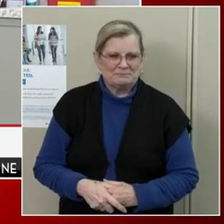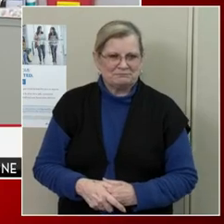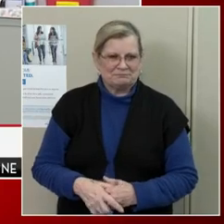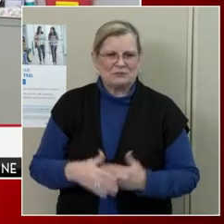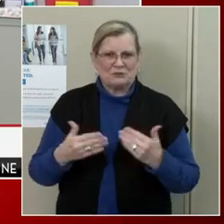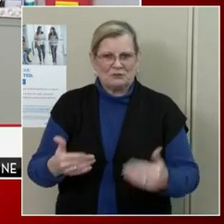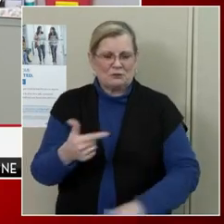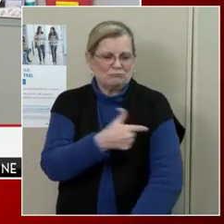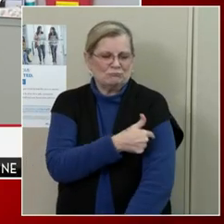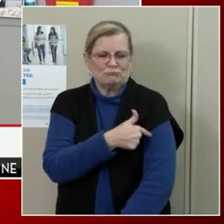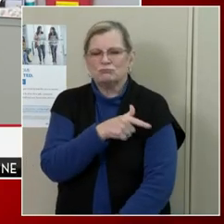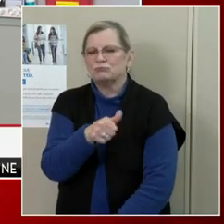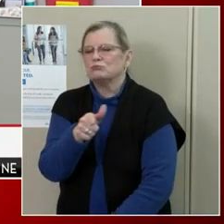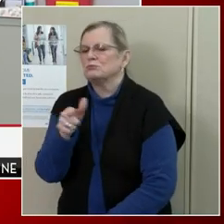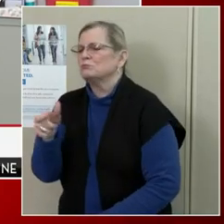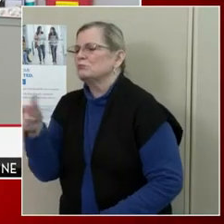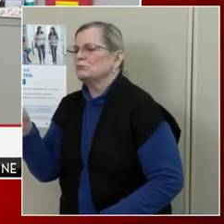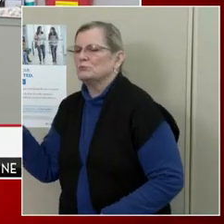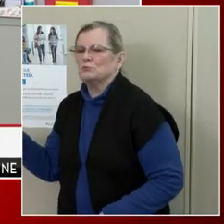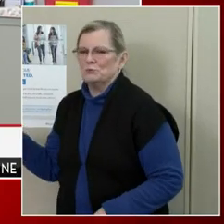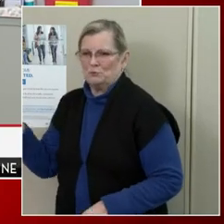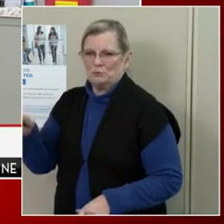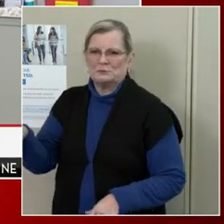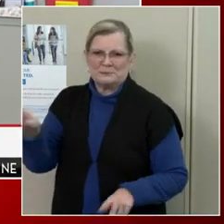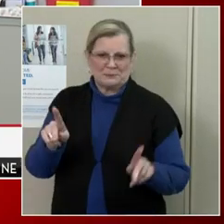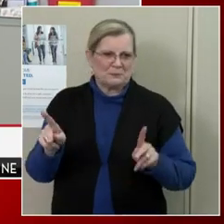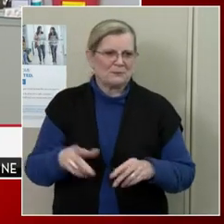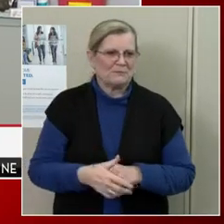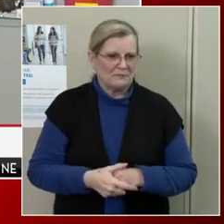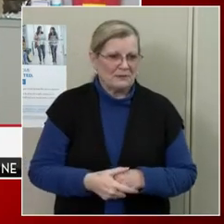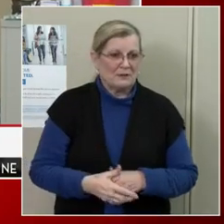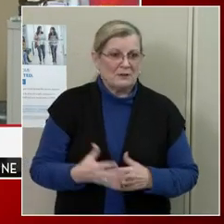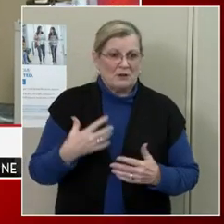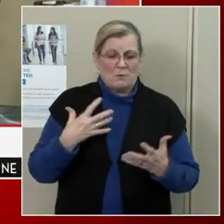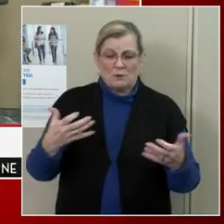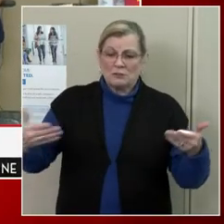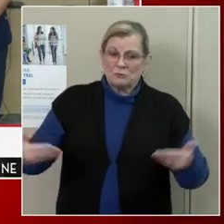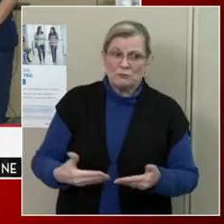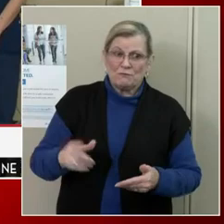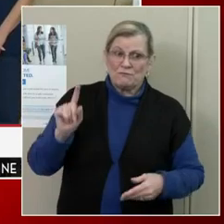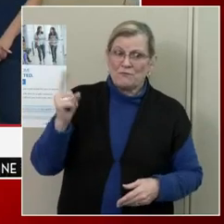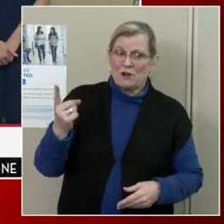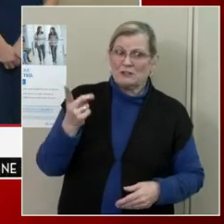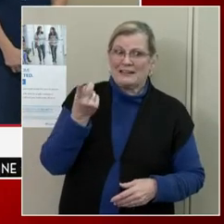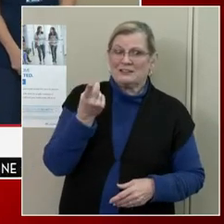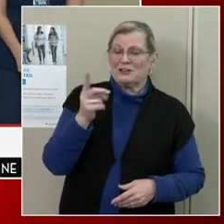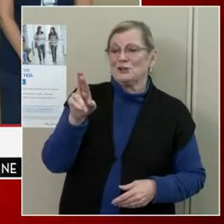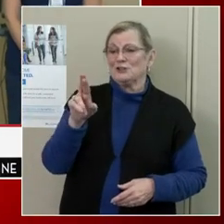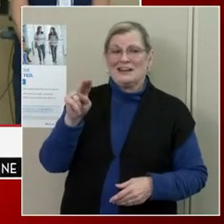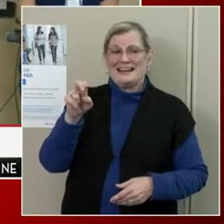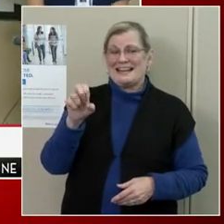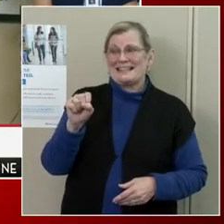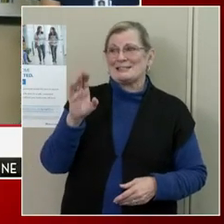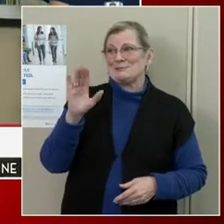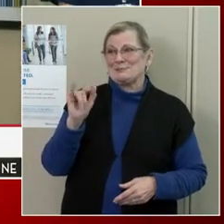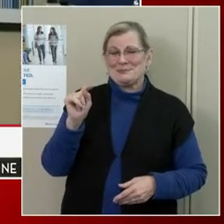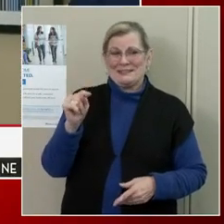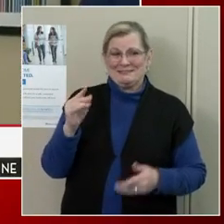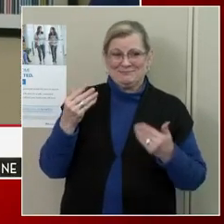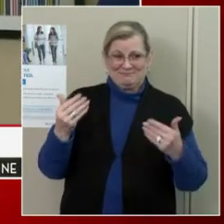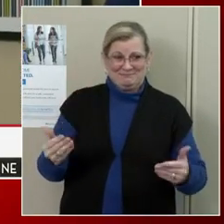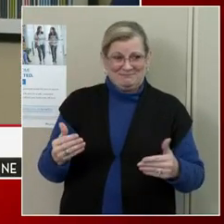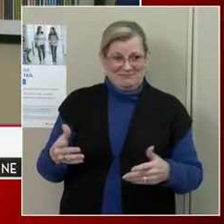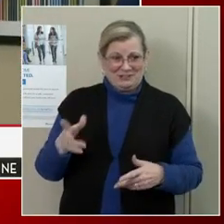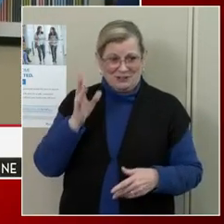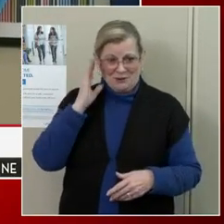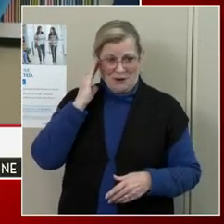So I would like to introduce first Dr. Nesbitt. Dr. Nesbitt, as you heard, she's